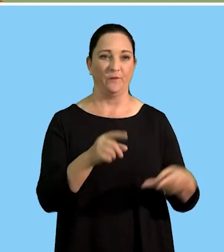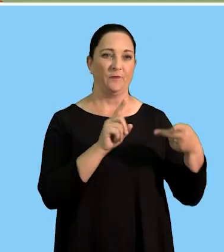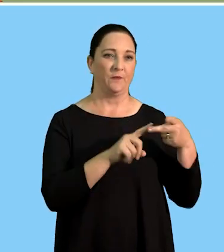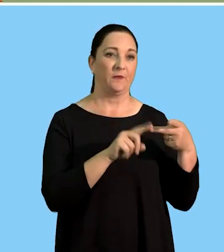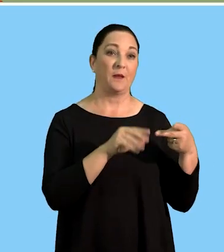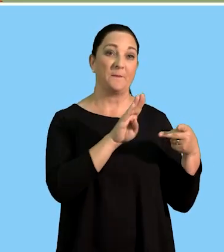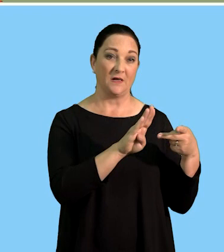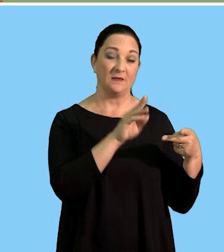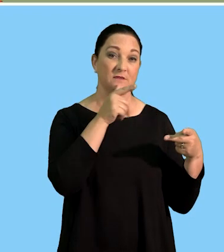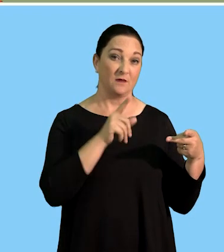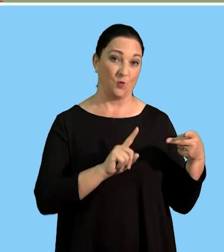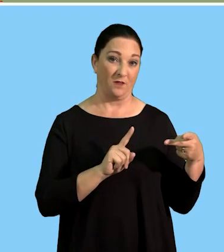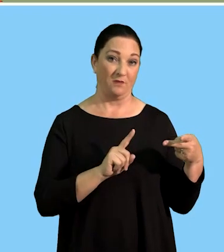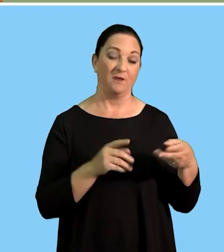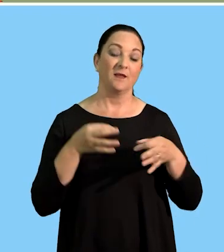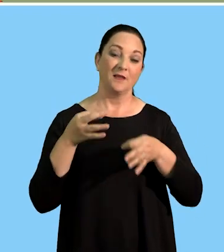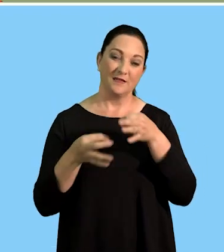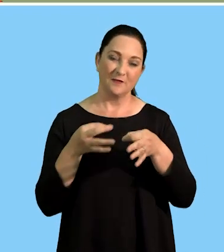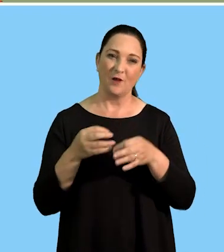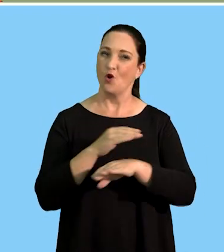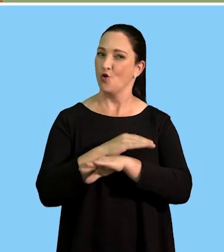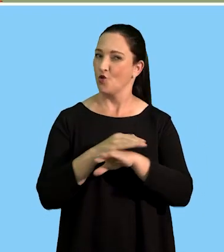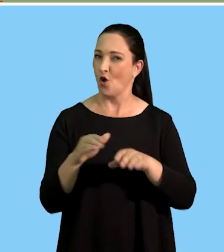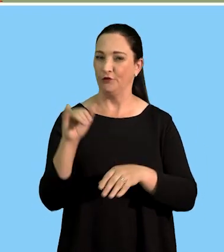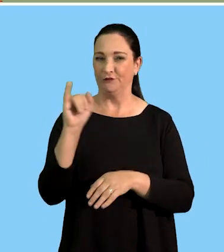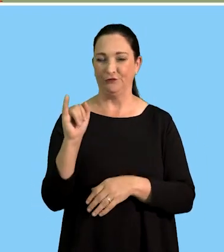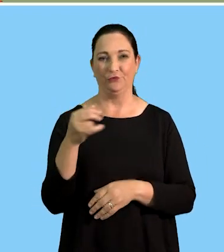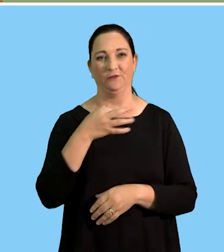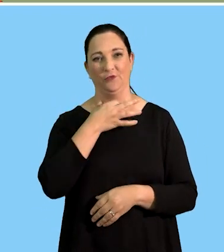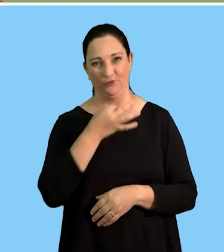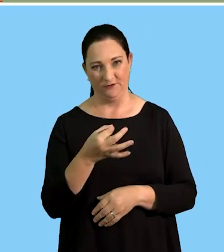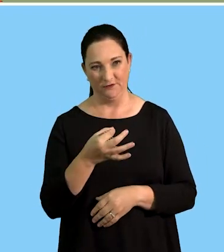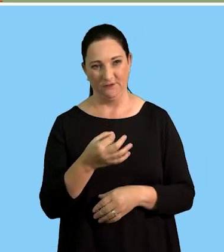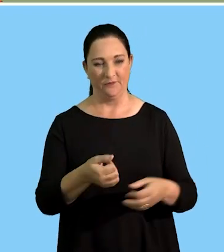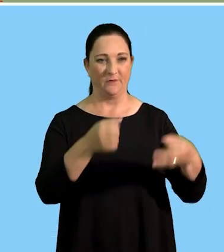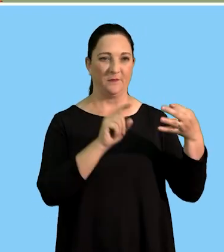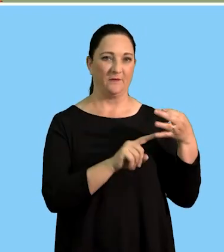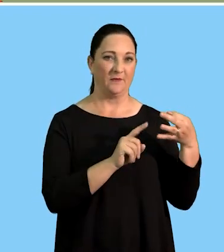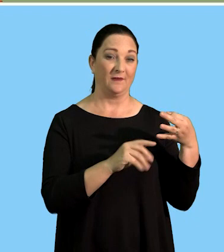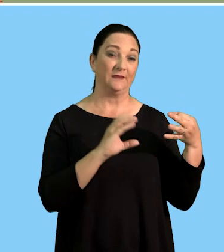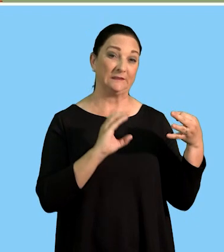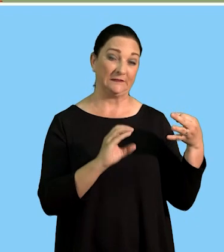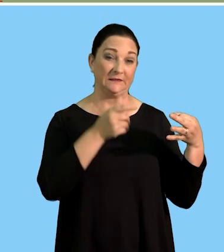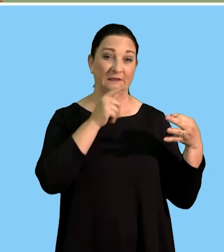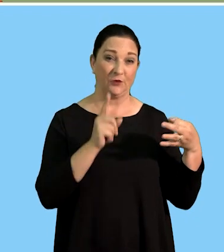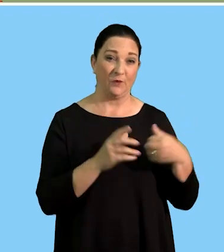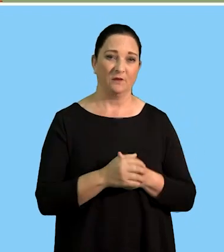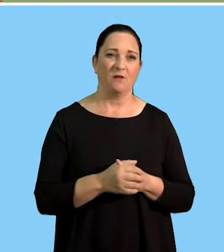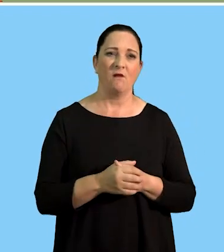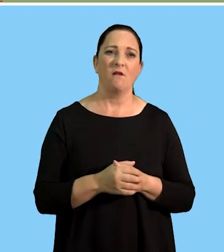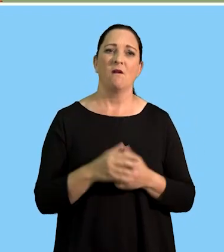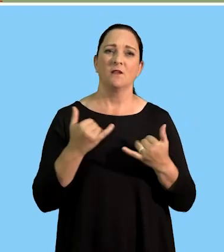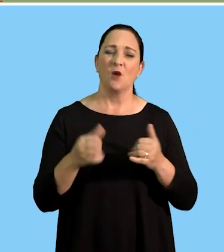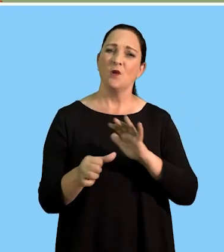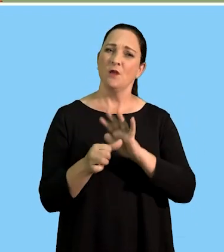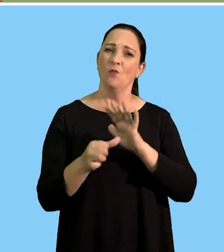now, explain the meaning of non-insurable risks. And then option C as a question says, discuss